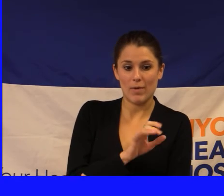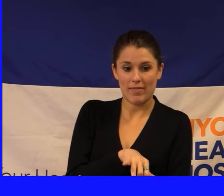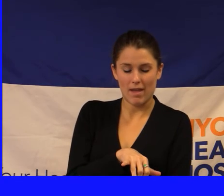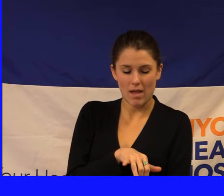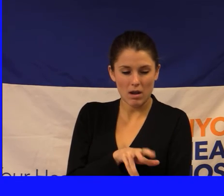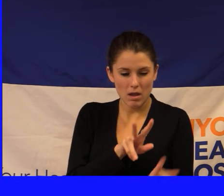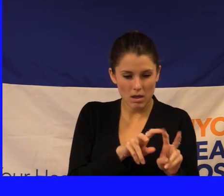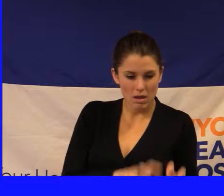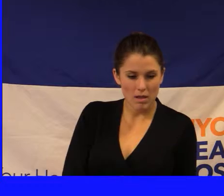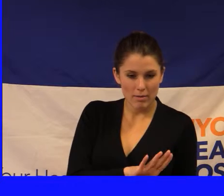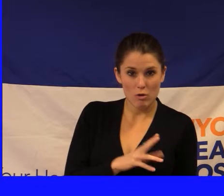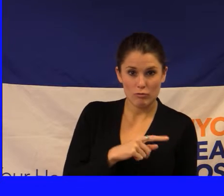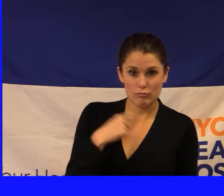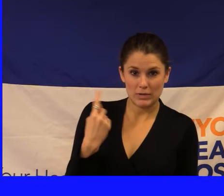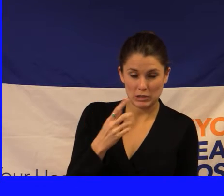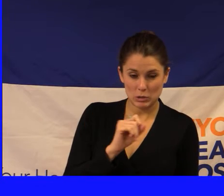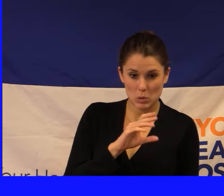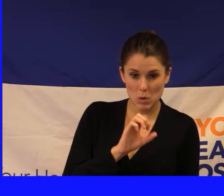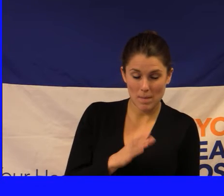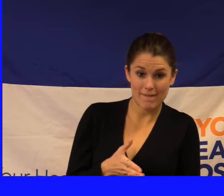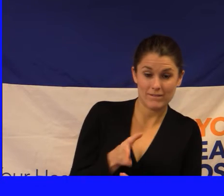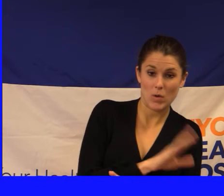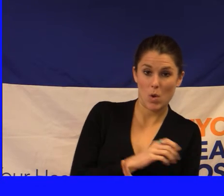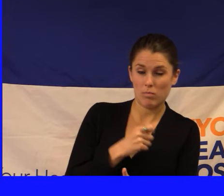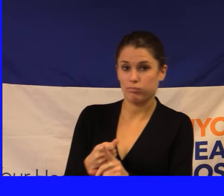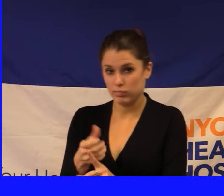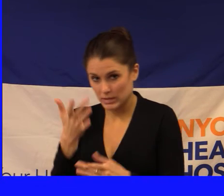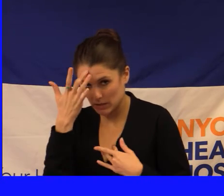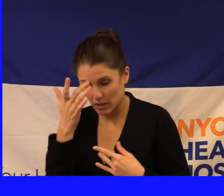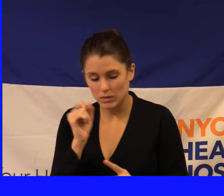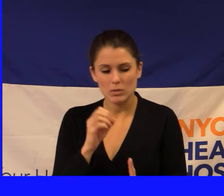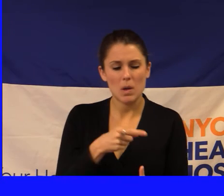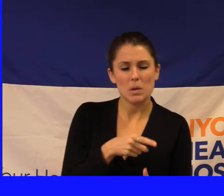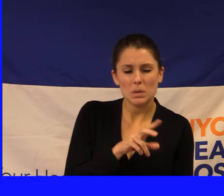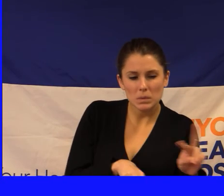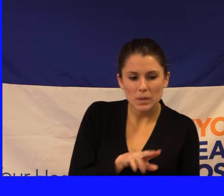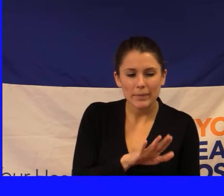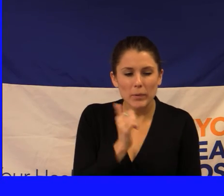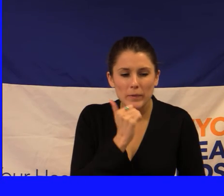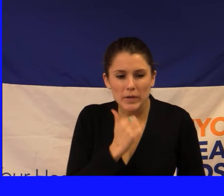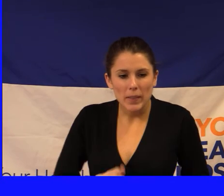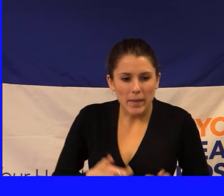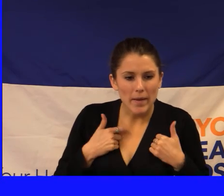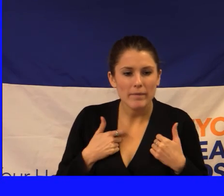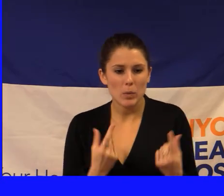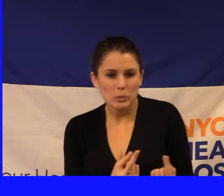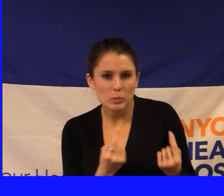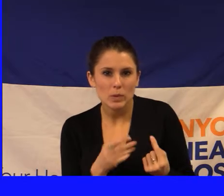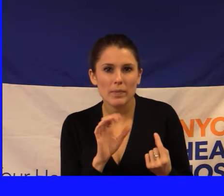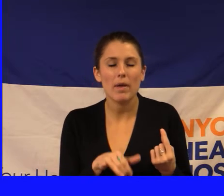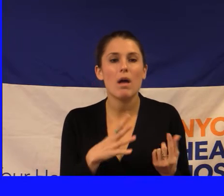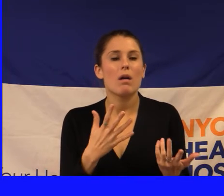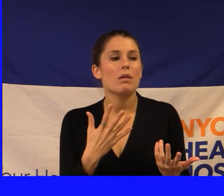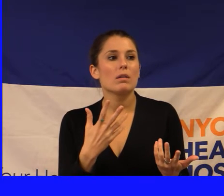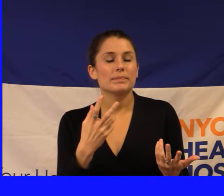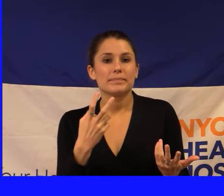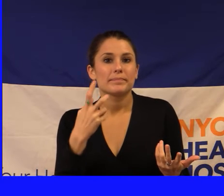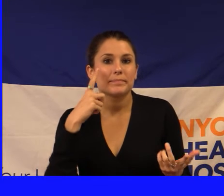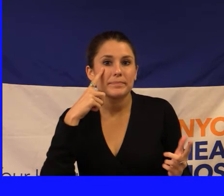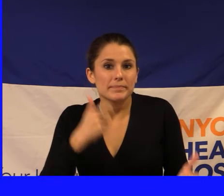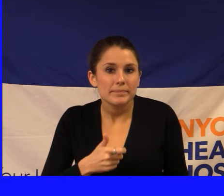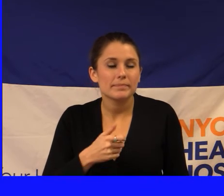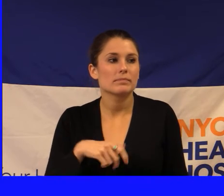looks at things like their ability to perform their activities of daily living, visual impairment, hearing